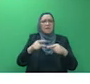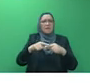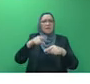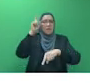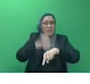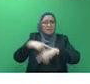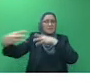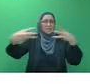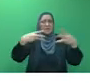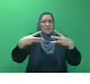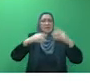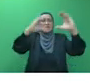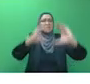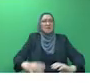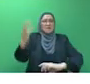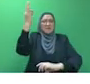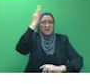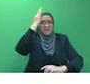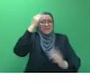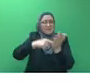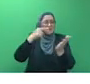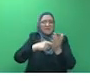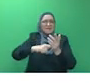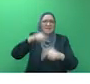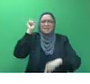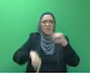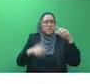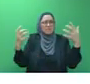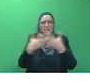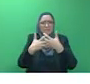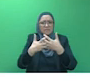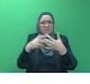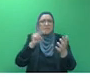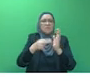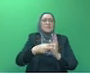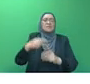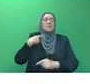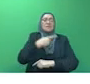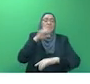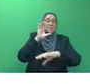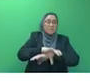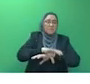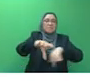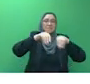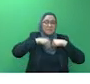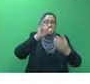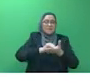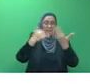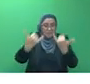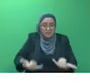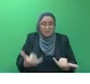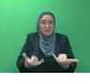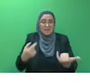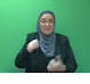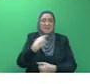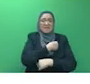and so we've got to acknowledge that we are at war this is a peculiar war where we win by